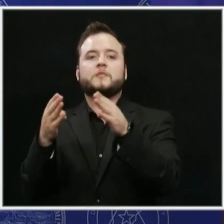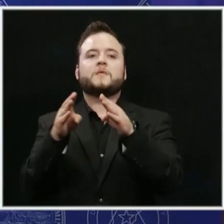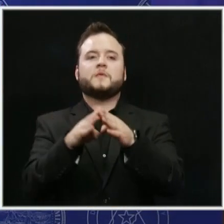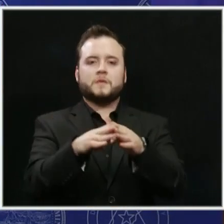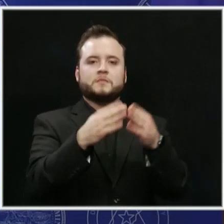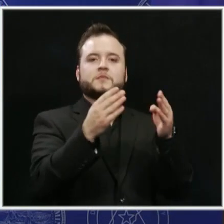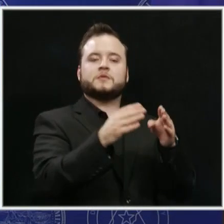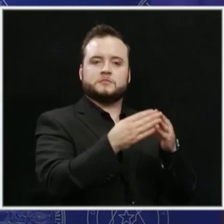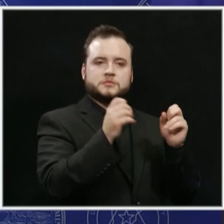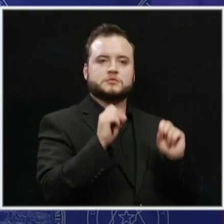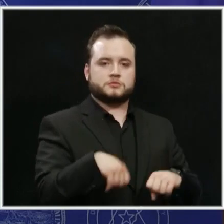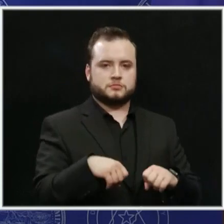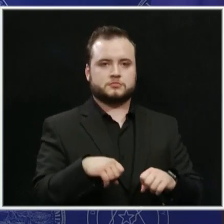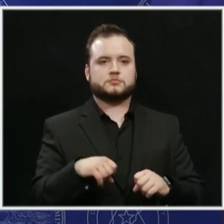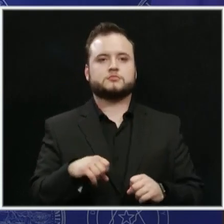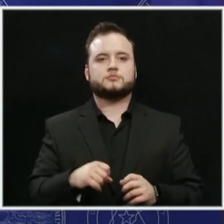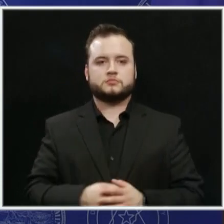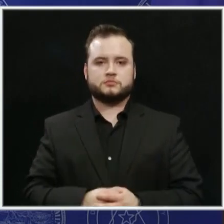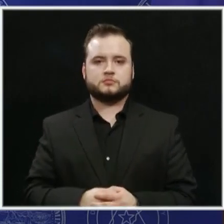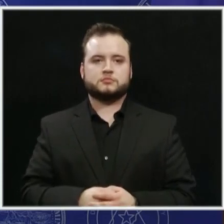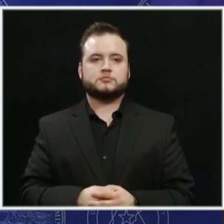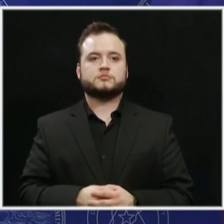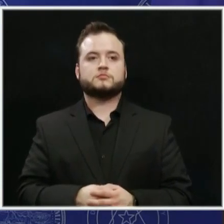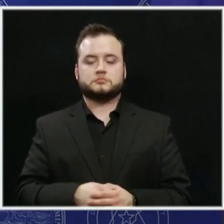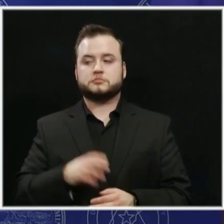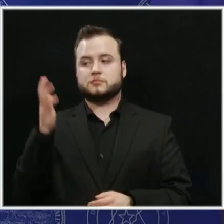not critical jobs anymore. They're social